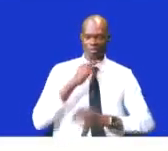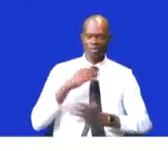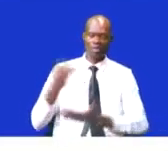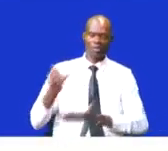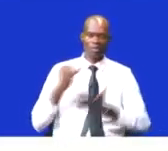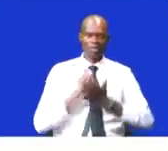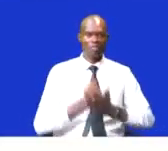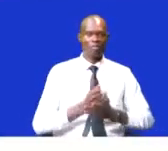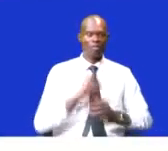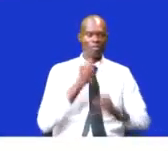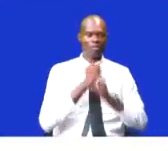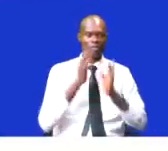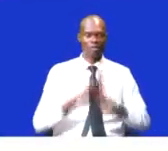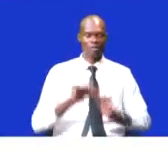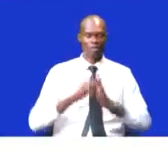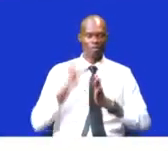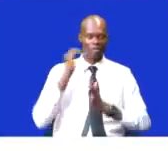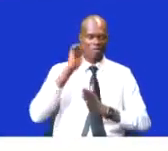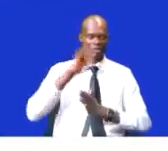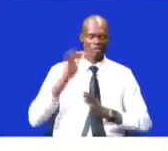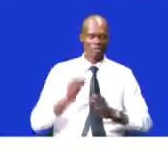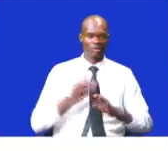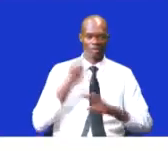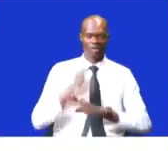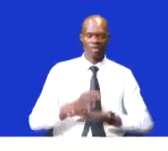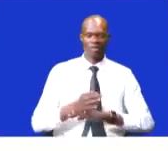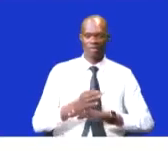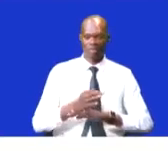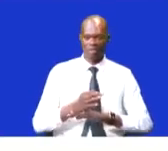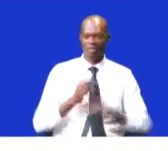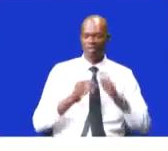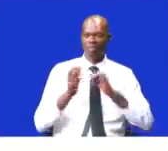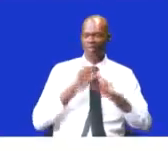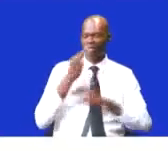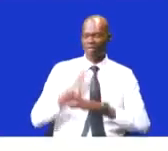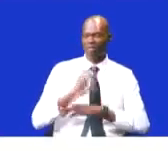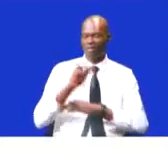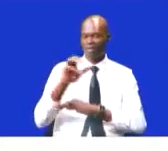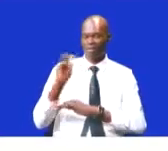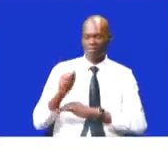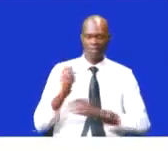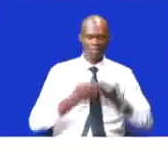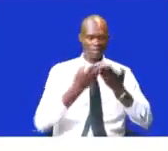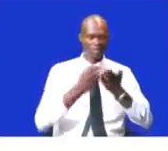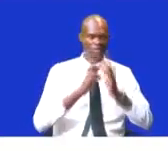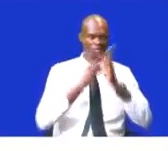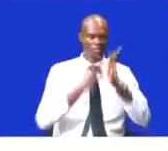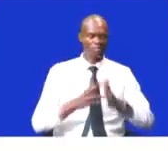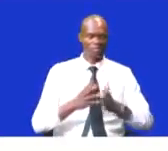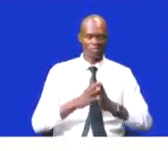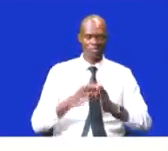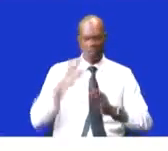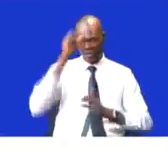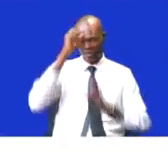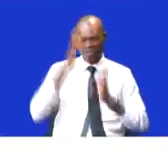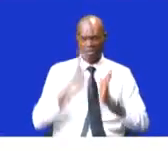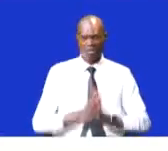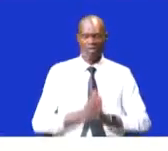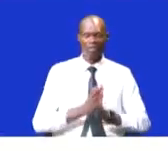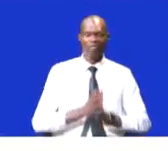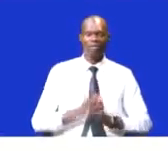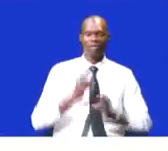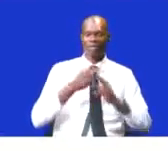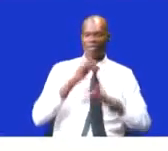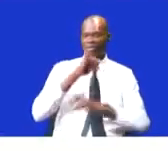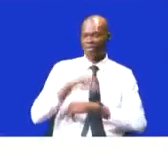e kaunti mano ma Siaya. Maendi biro bang MCS e kaunti mano ma Siaya chiwo lipot makamano ero ne gavana margi